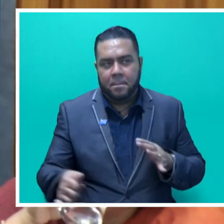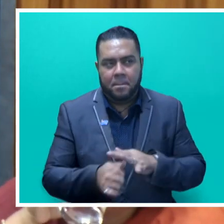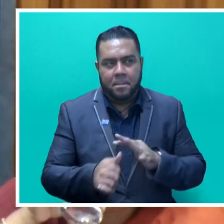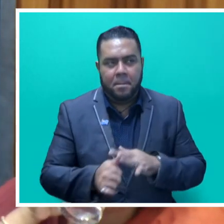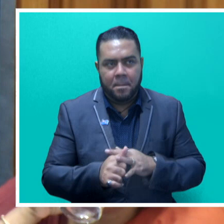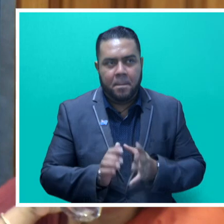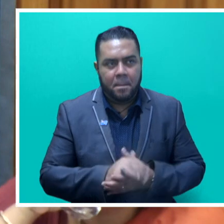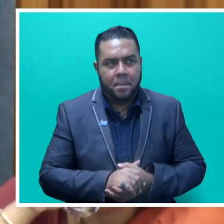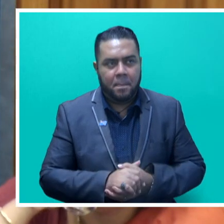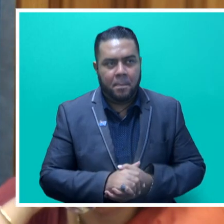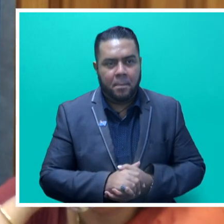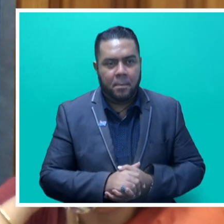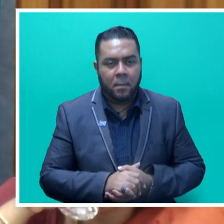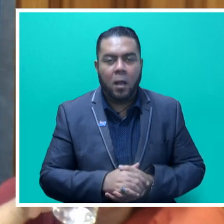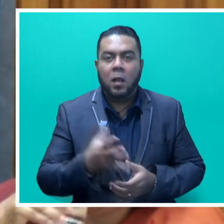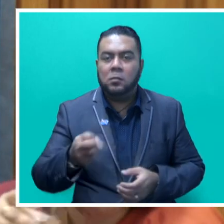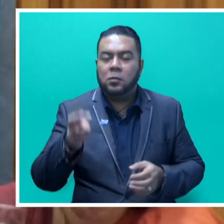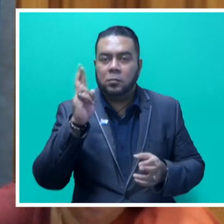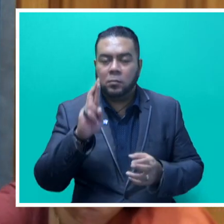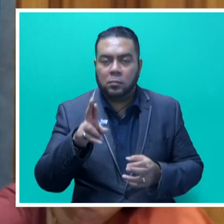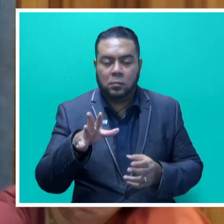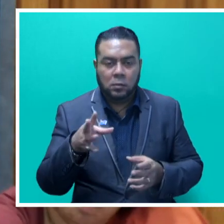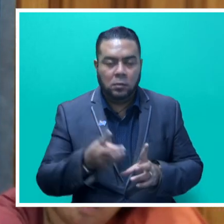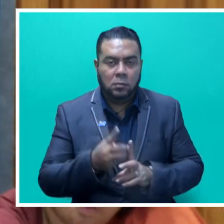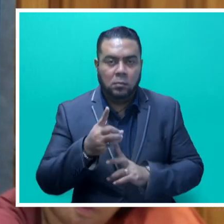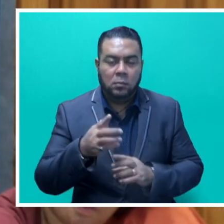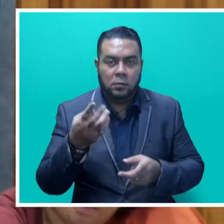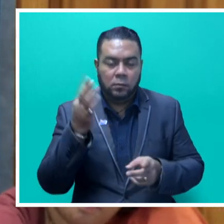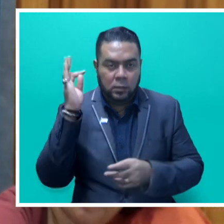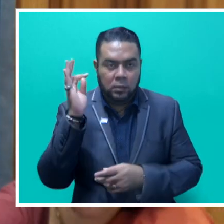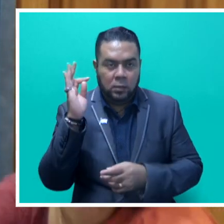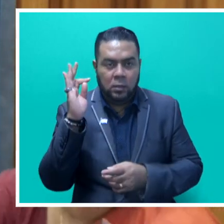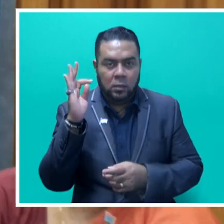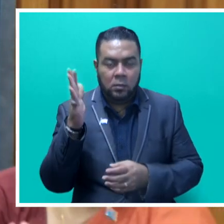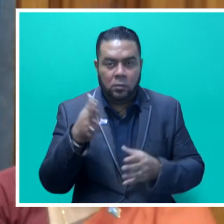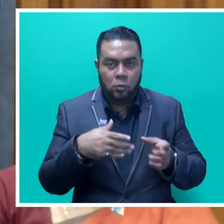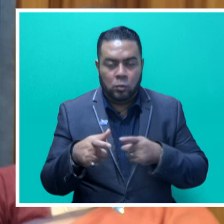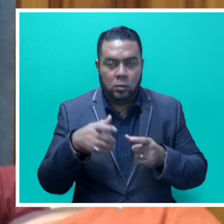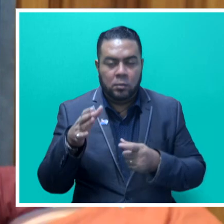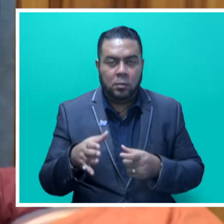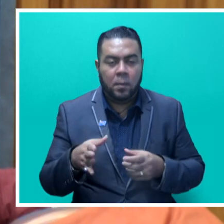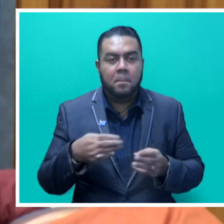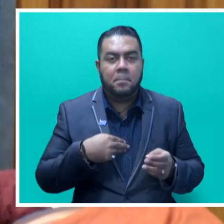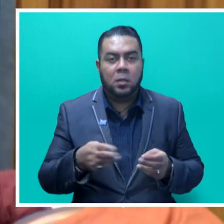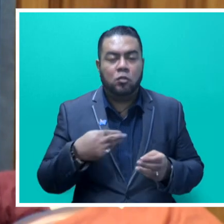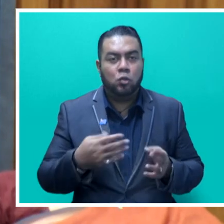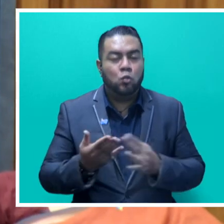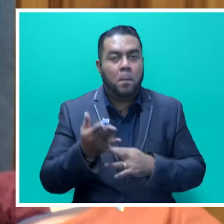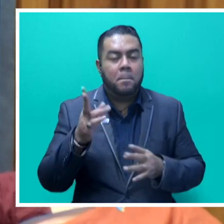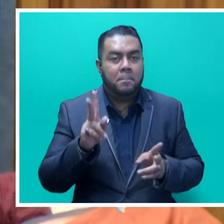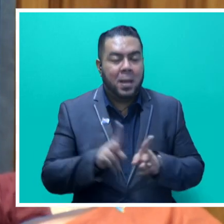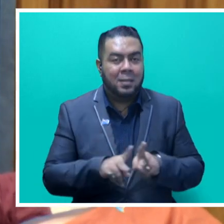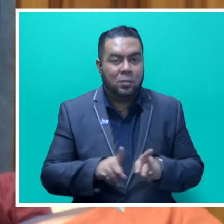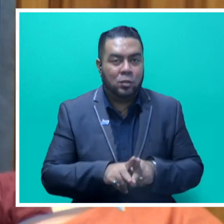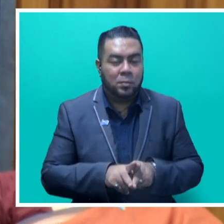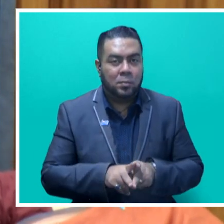country. As a rural development facilitator and coordinator, the ministry, through partnership with other rural